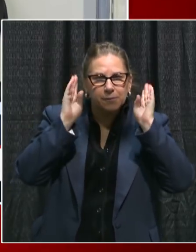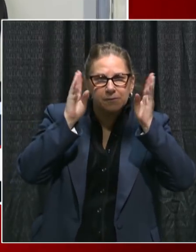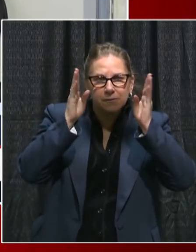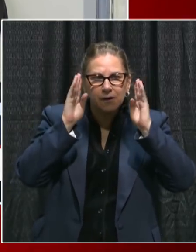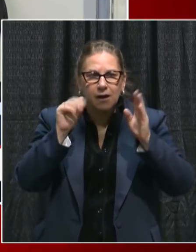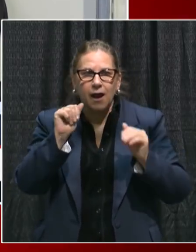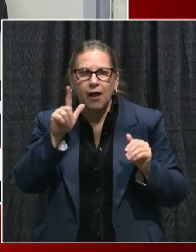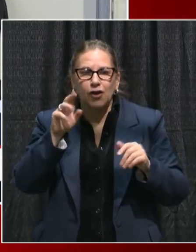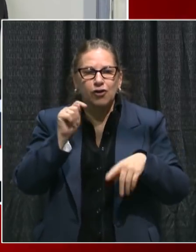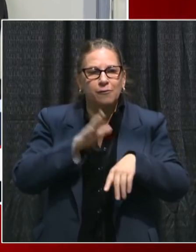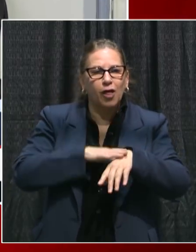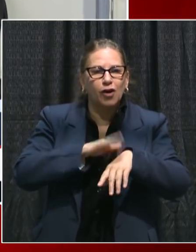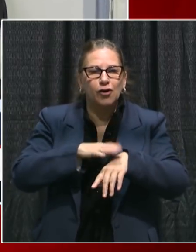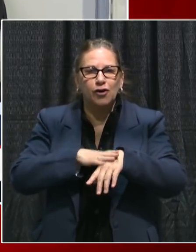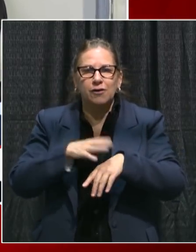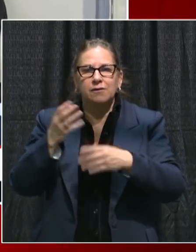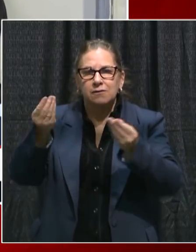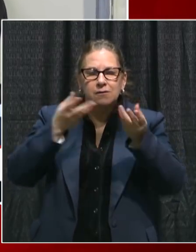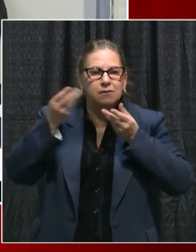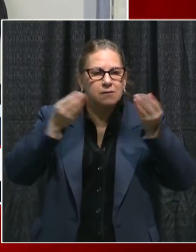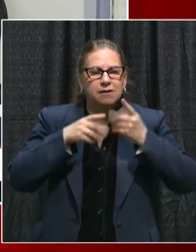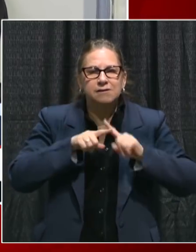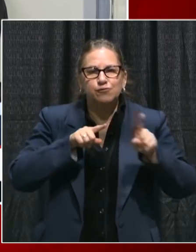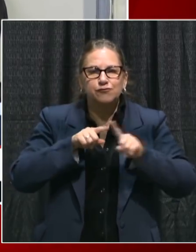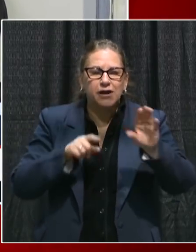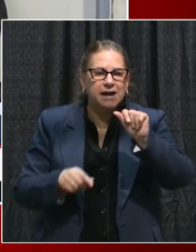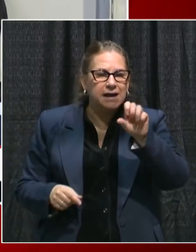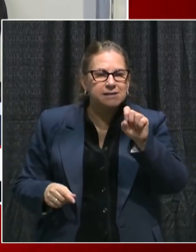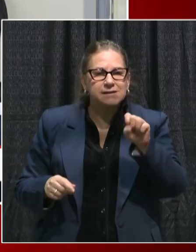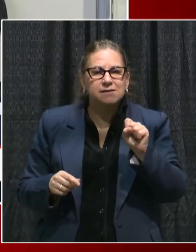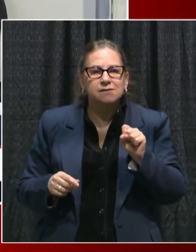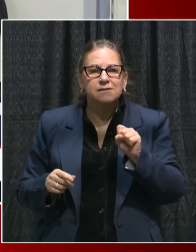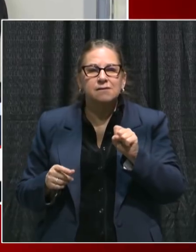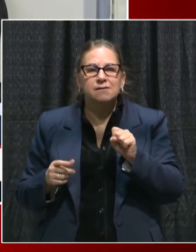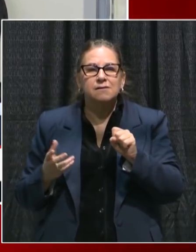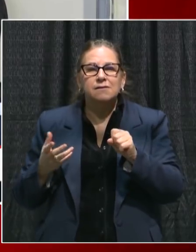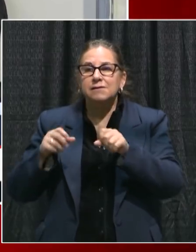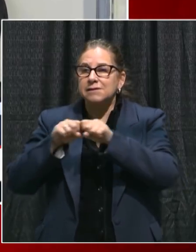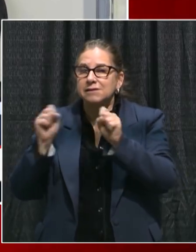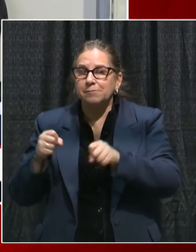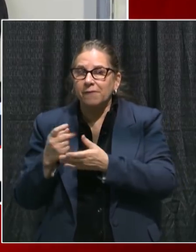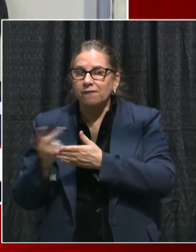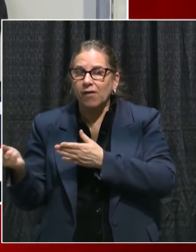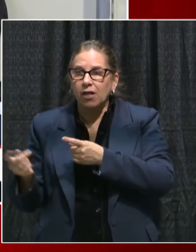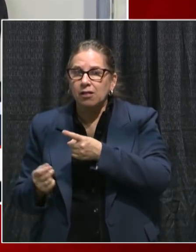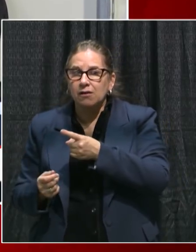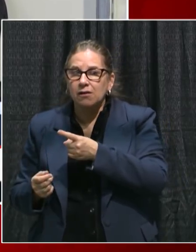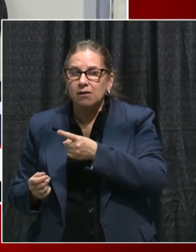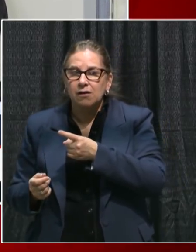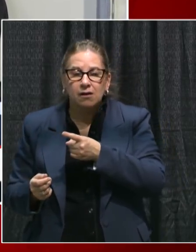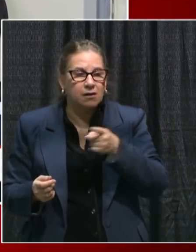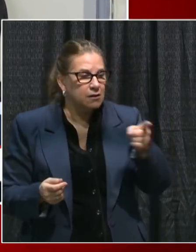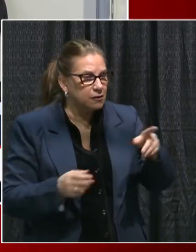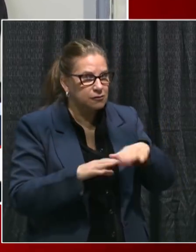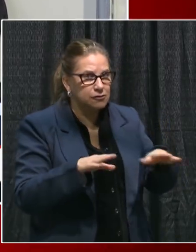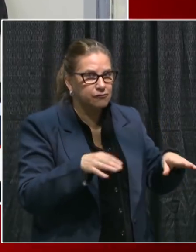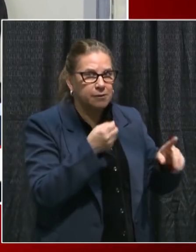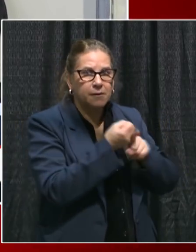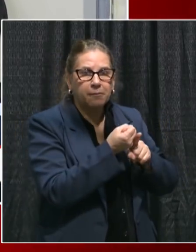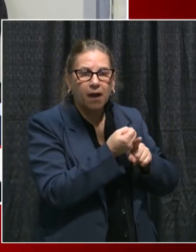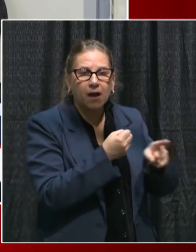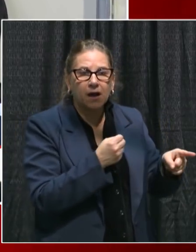multi-system failure or impact where children who have this atypical presentation of COVID-19